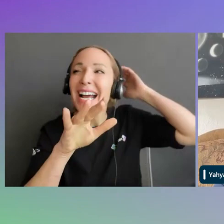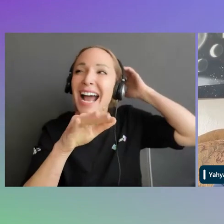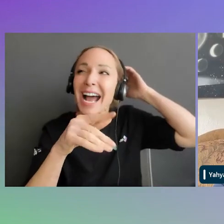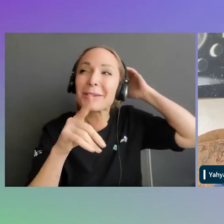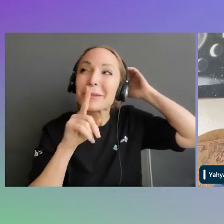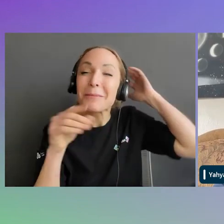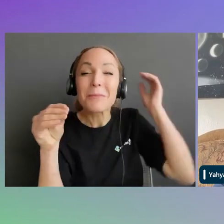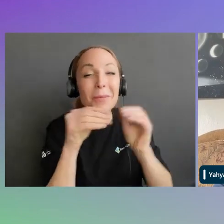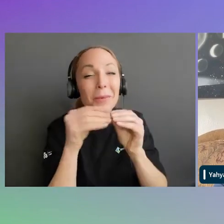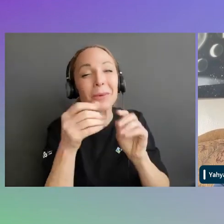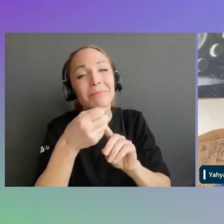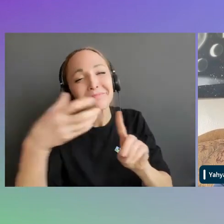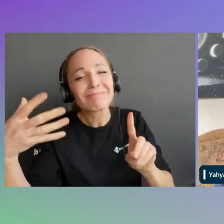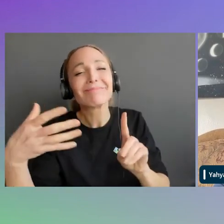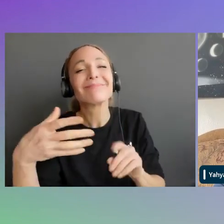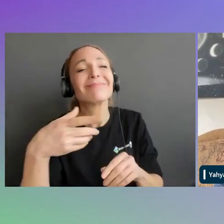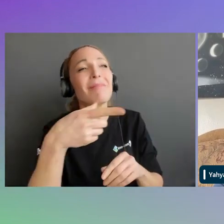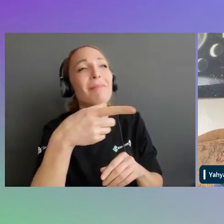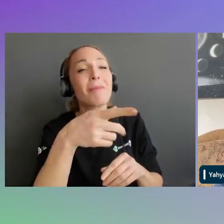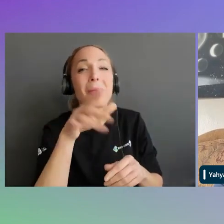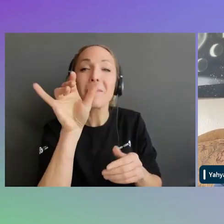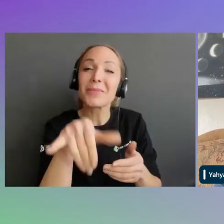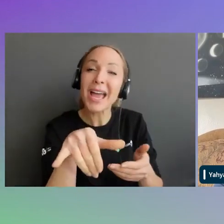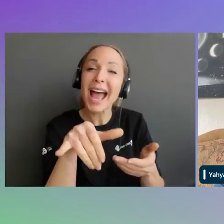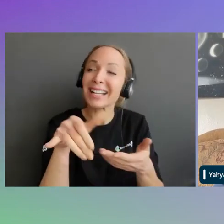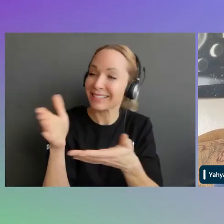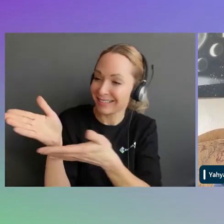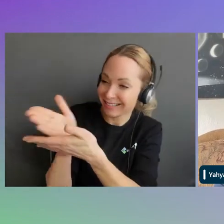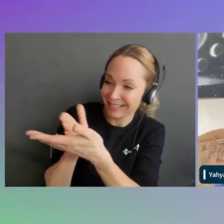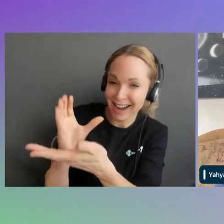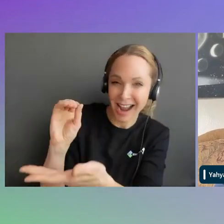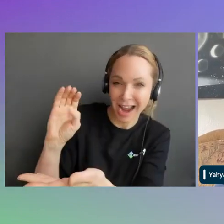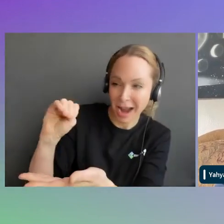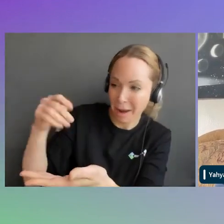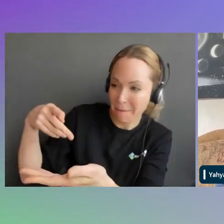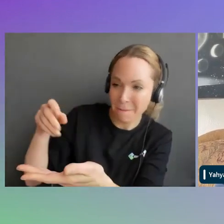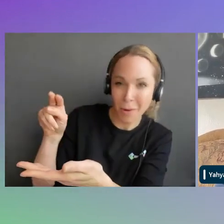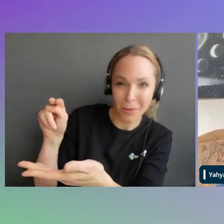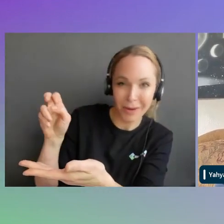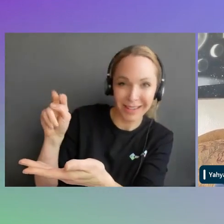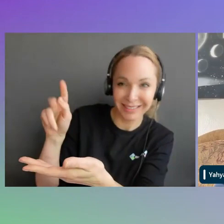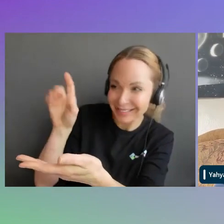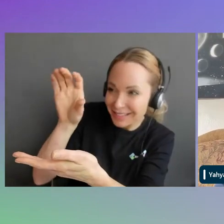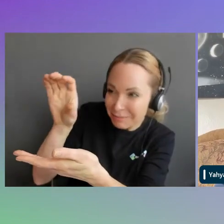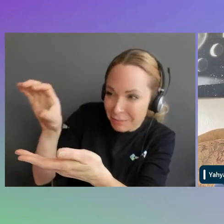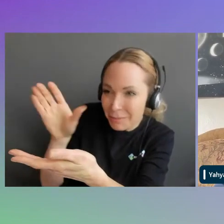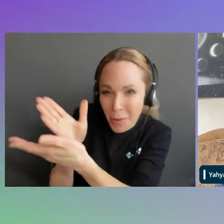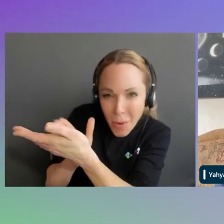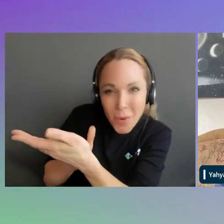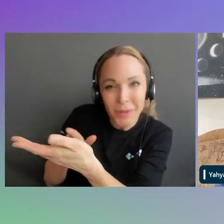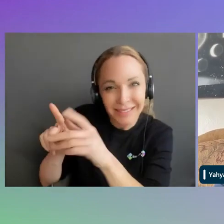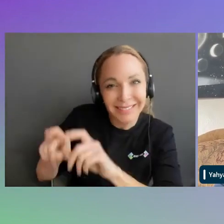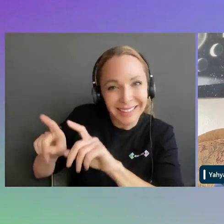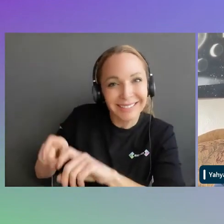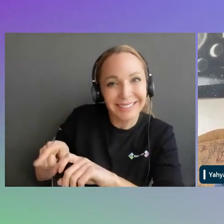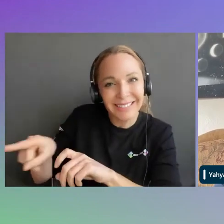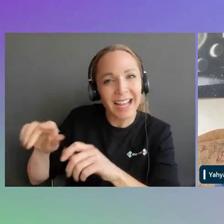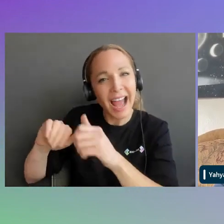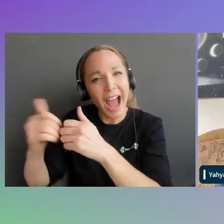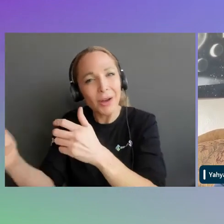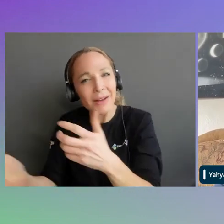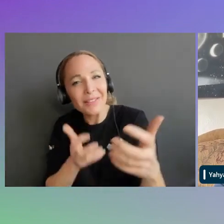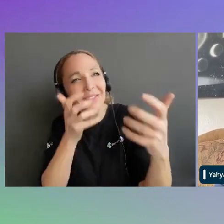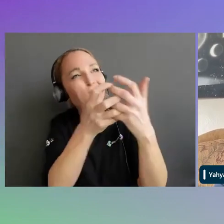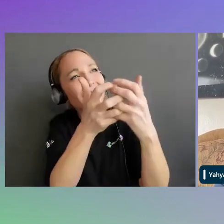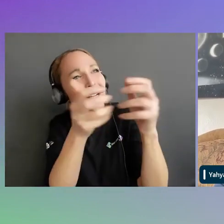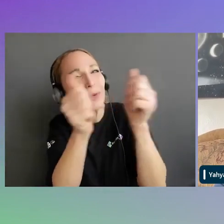the where does component testing fit into the broader strategy for Yeah. accessibility? Oh, I think you had